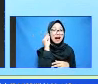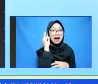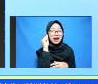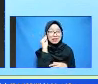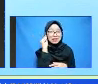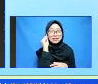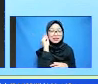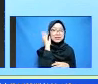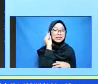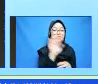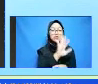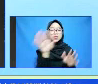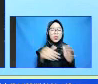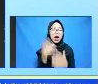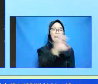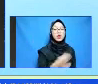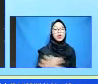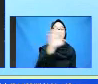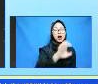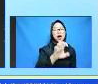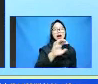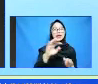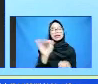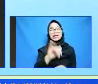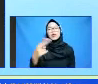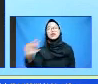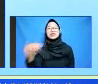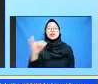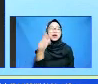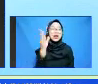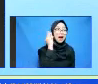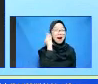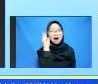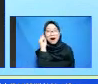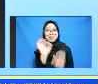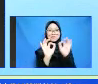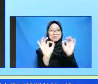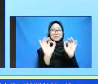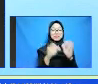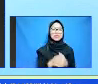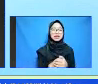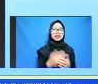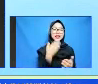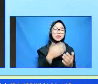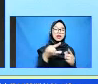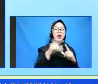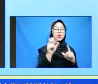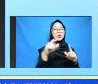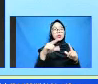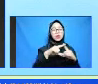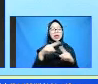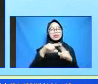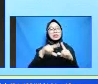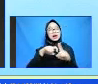would like to thank our panelists so much, Ibu Laura, Pak Taki, Pak Jeti, for having this discussion with us